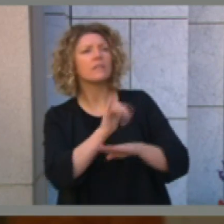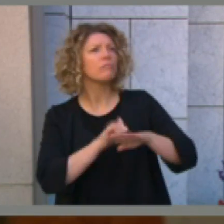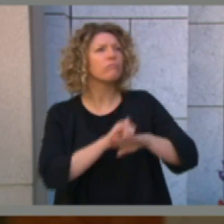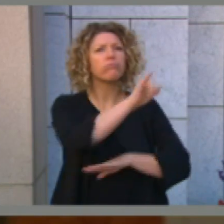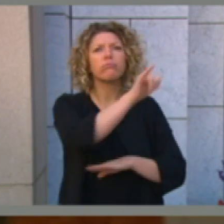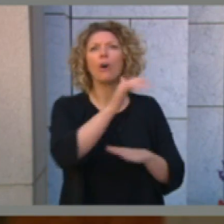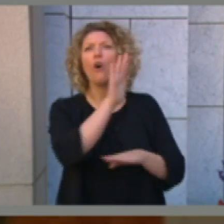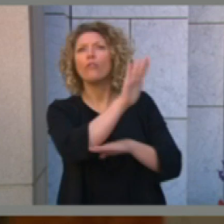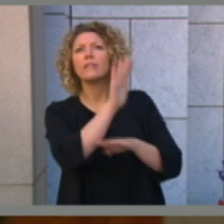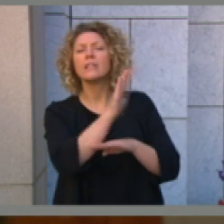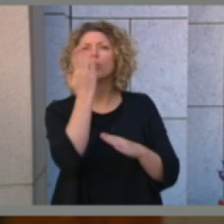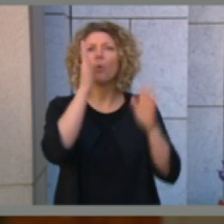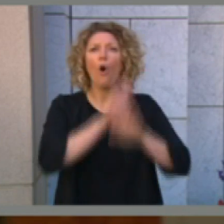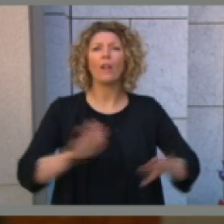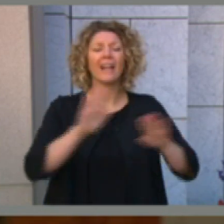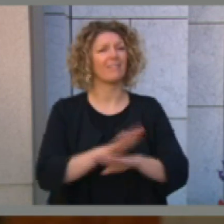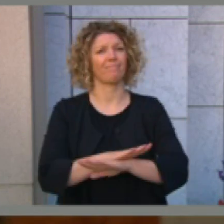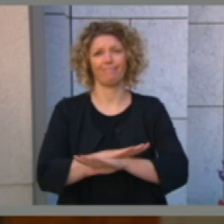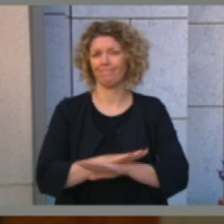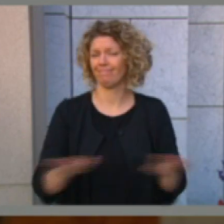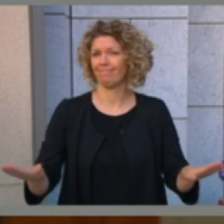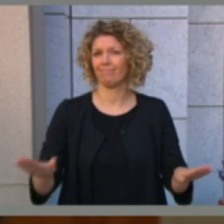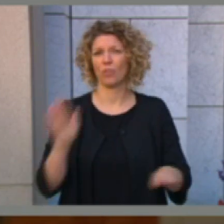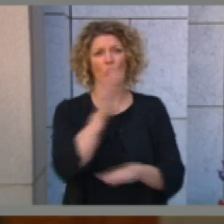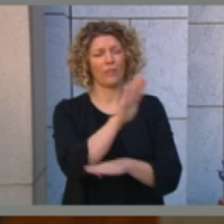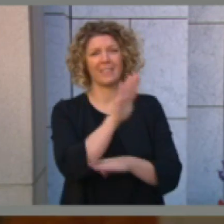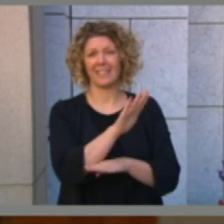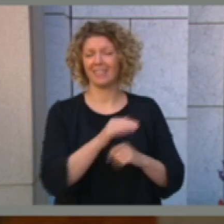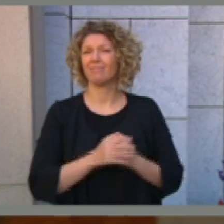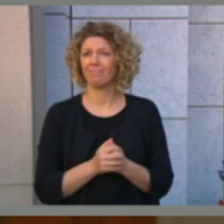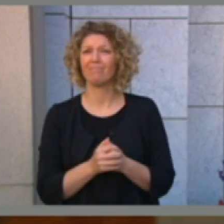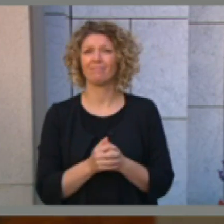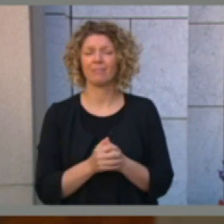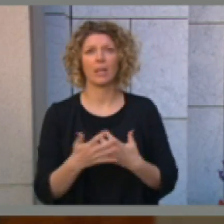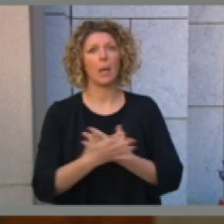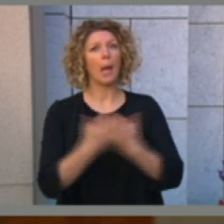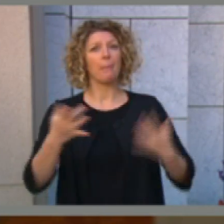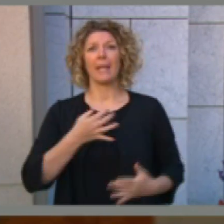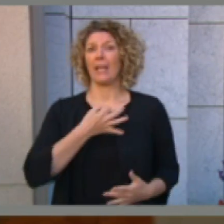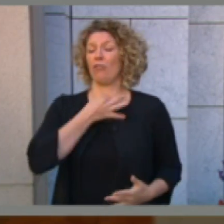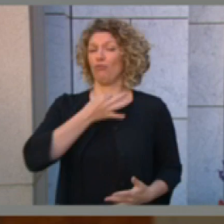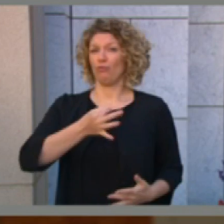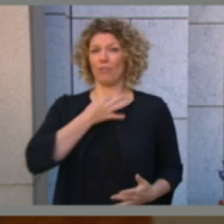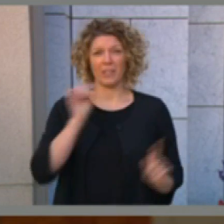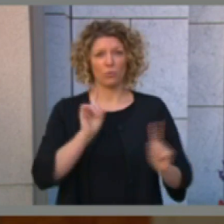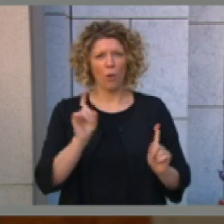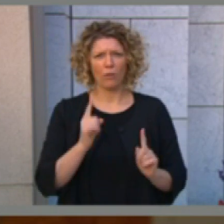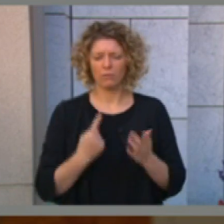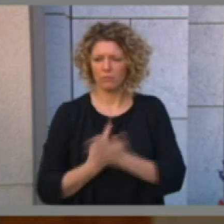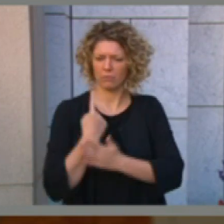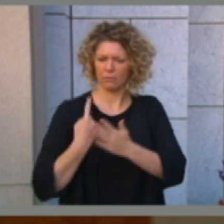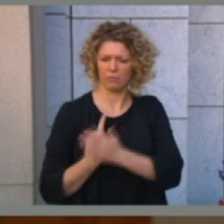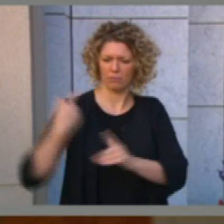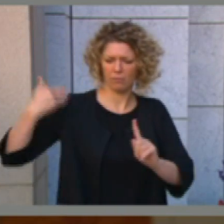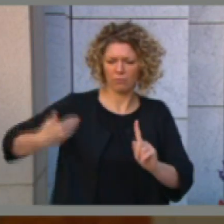holidays, don't. Don't go overseas. The biggest risk we have had and the biggest incidence of